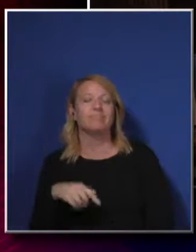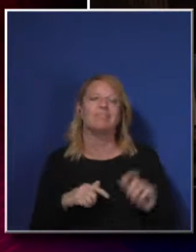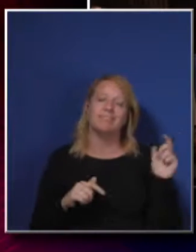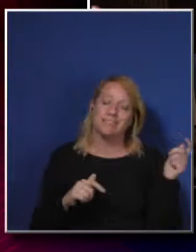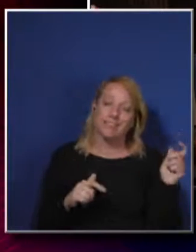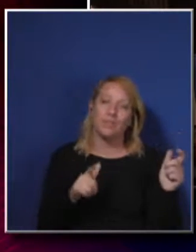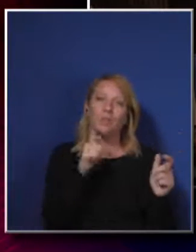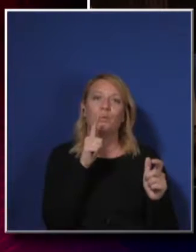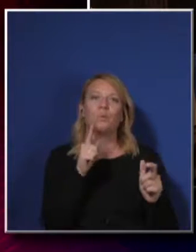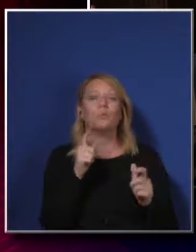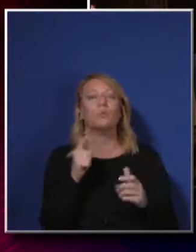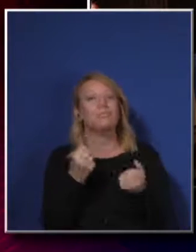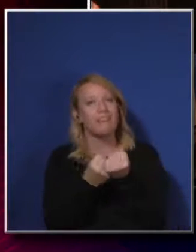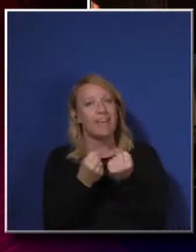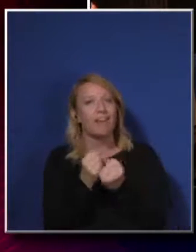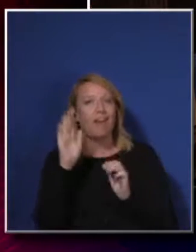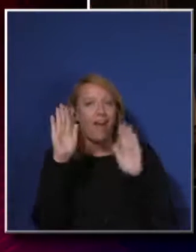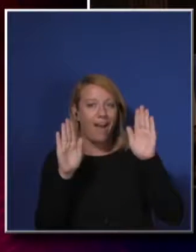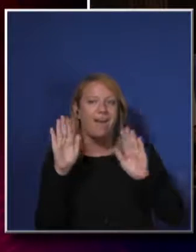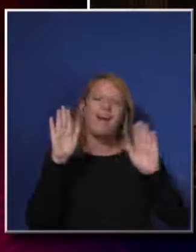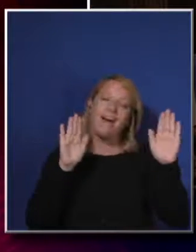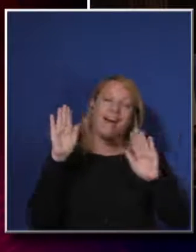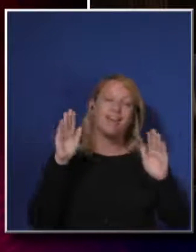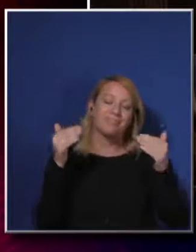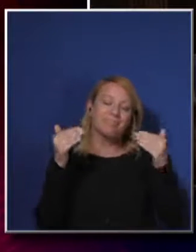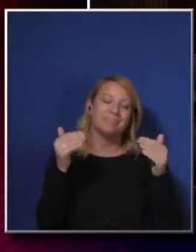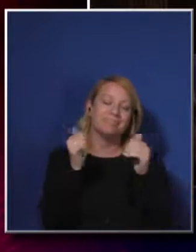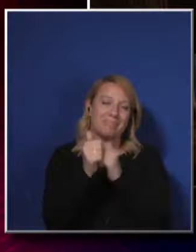aye. Aye. Motion carries. That's